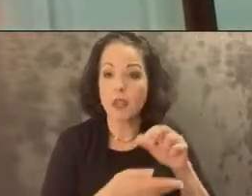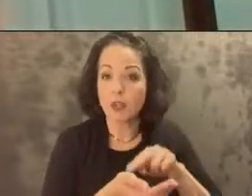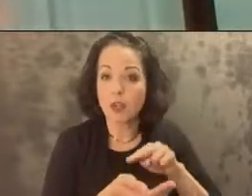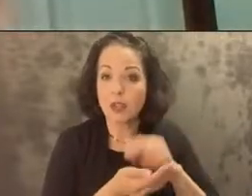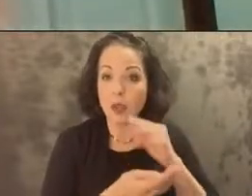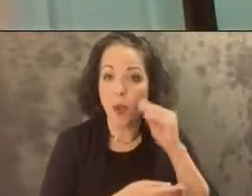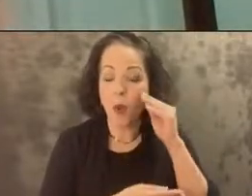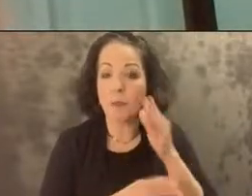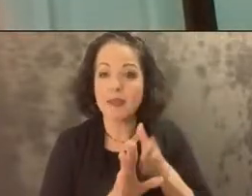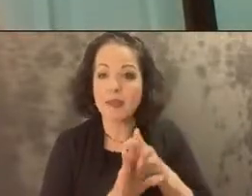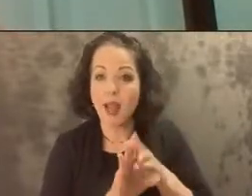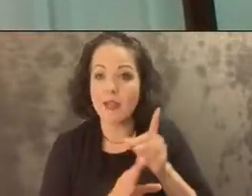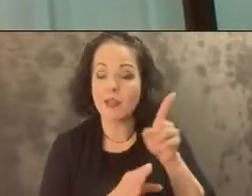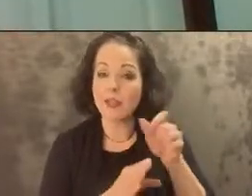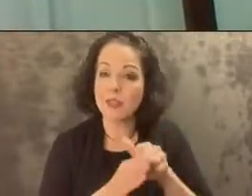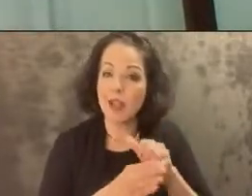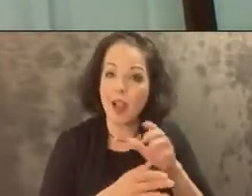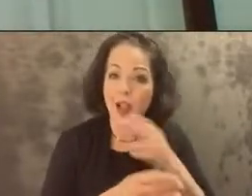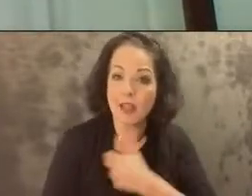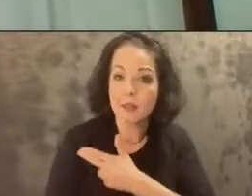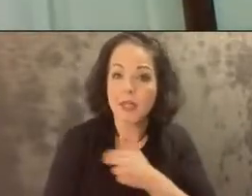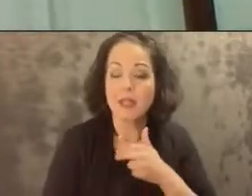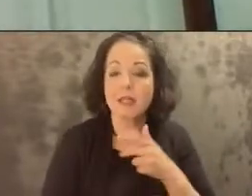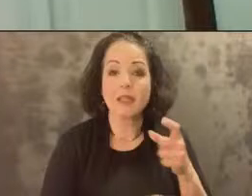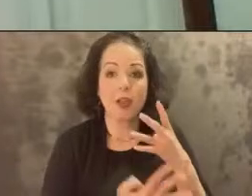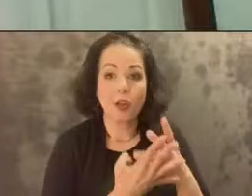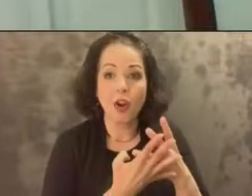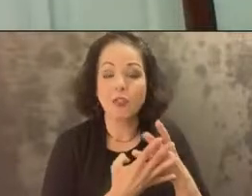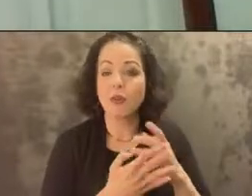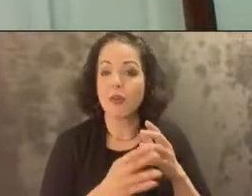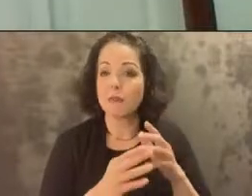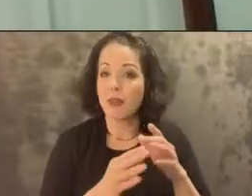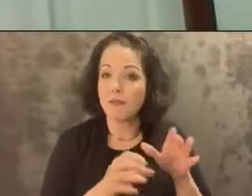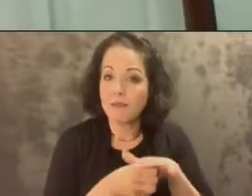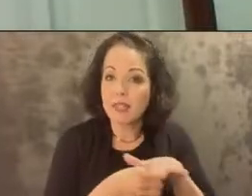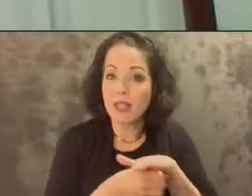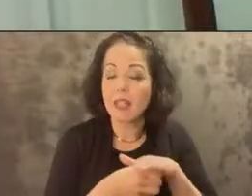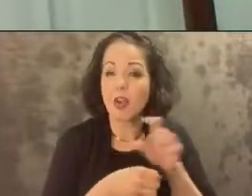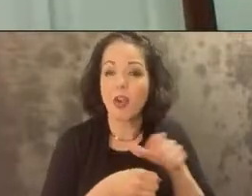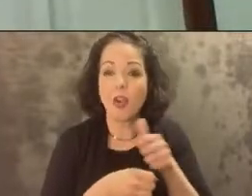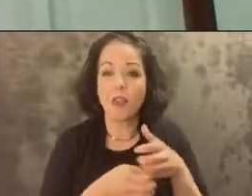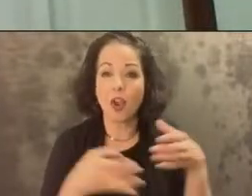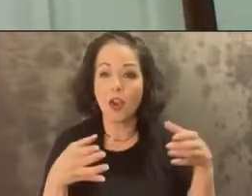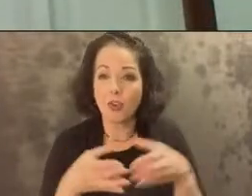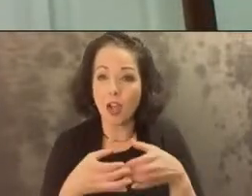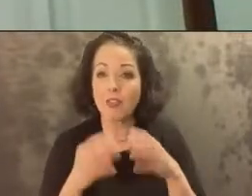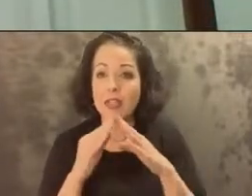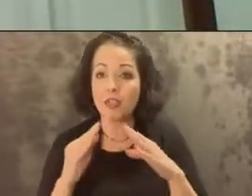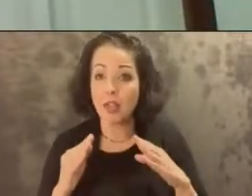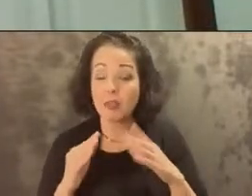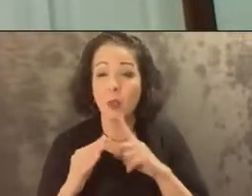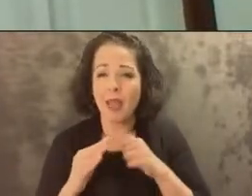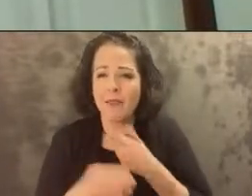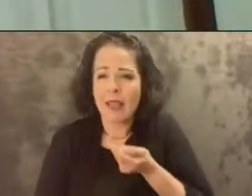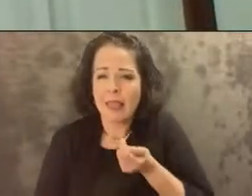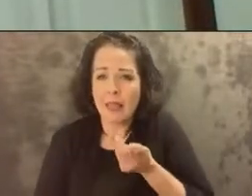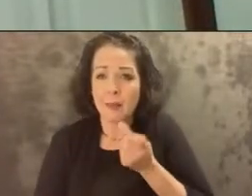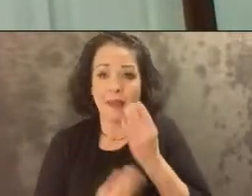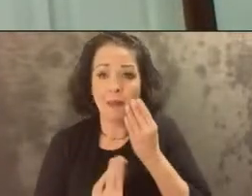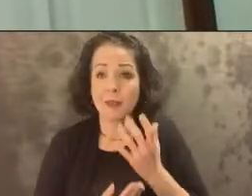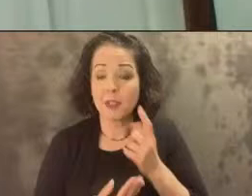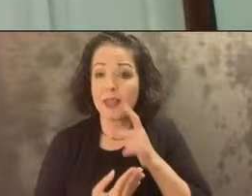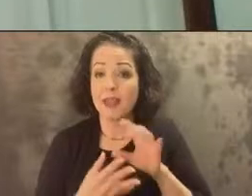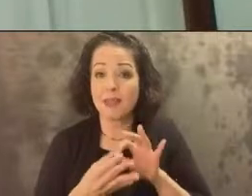hospitals, detention facilities, carceral facilities, and other congregate shelters. We have very little information because of disjointed